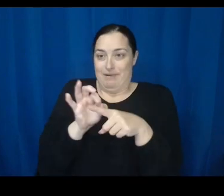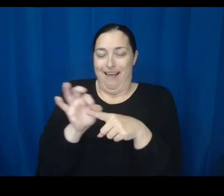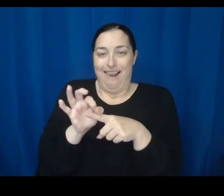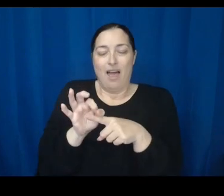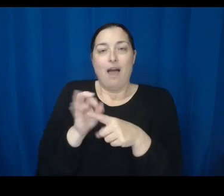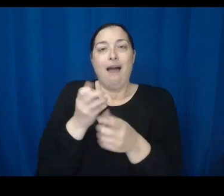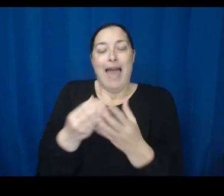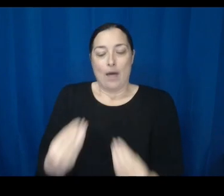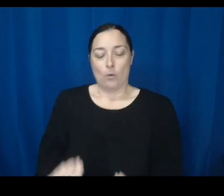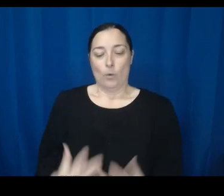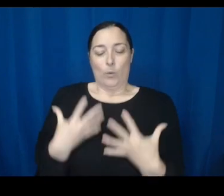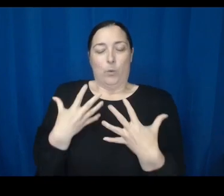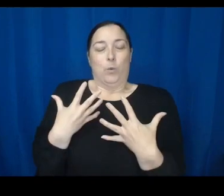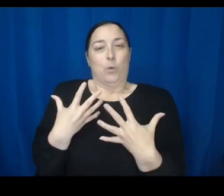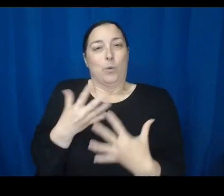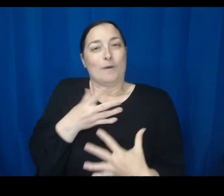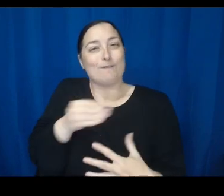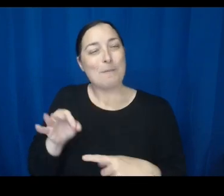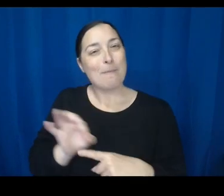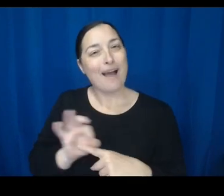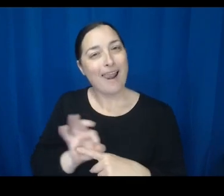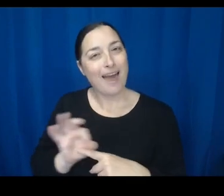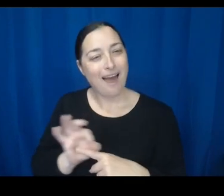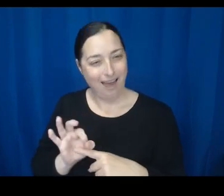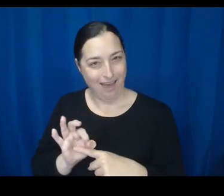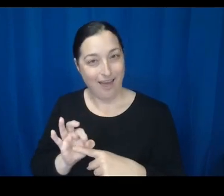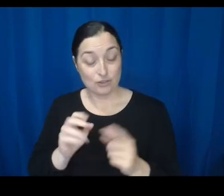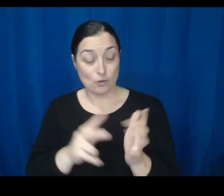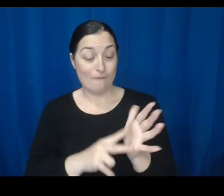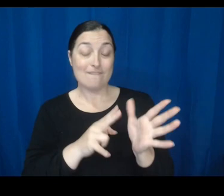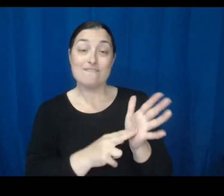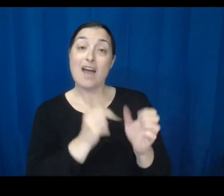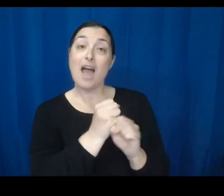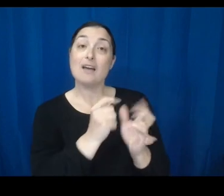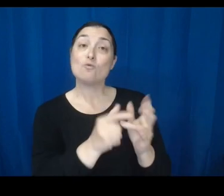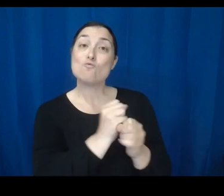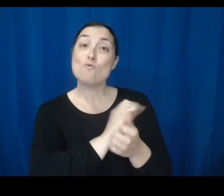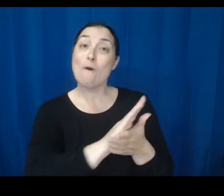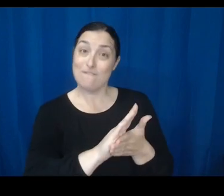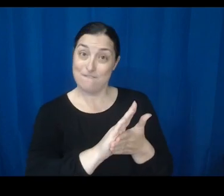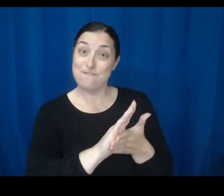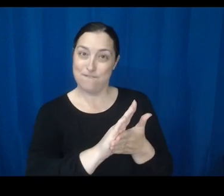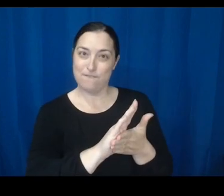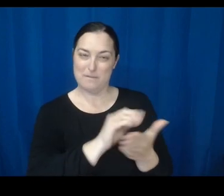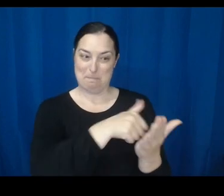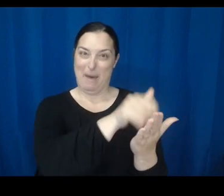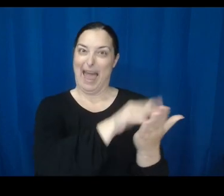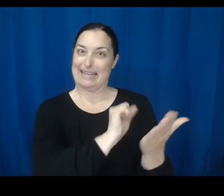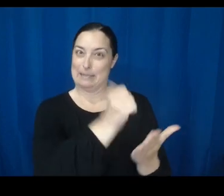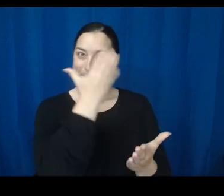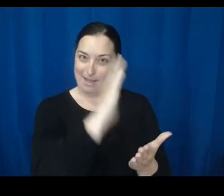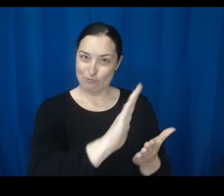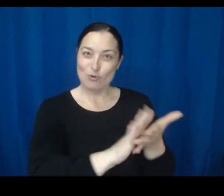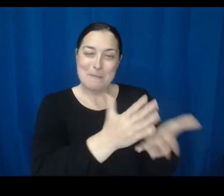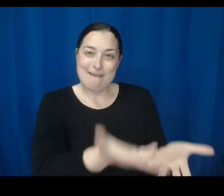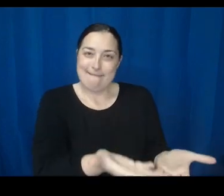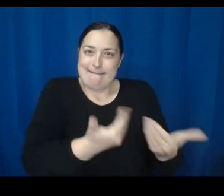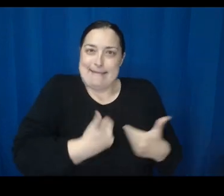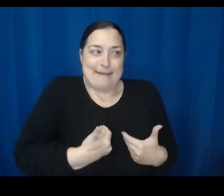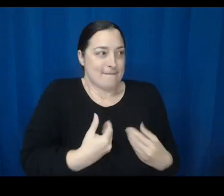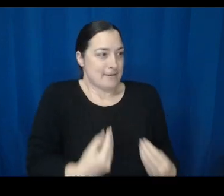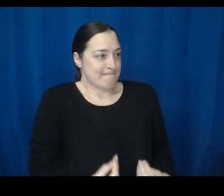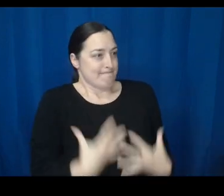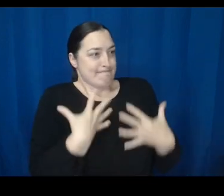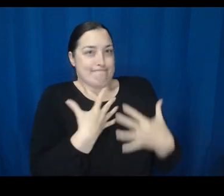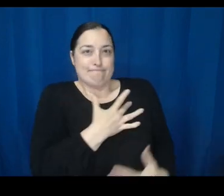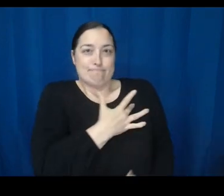this idea when Van Gogh painted his bedroom that colour could be emotive. It could be about, you know, not what you see, but